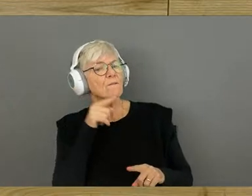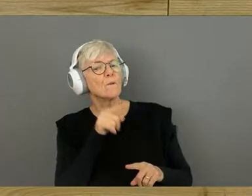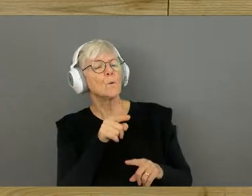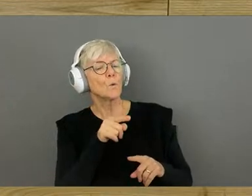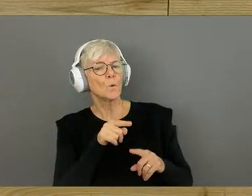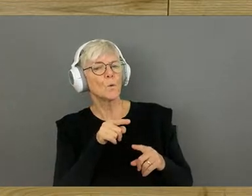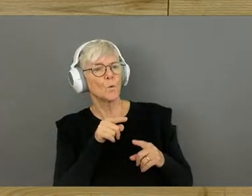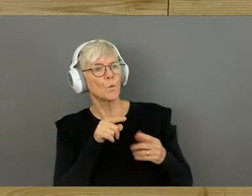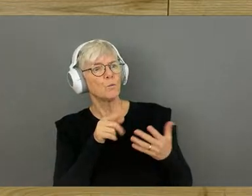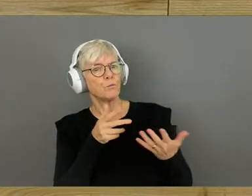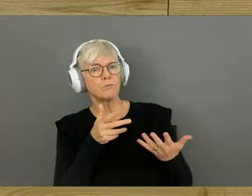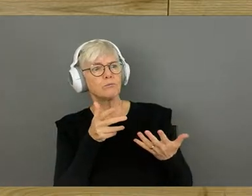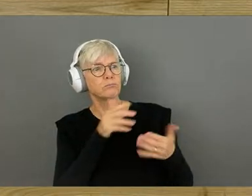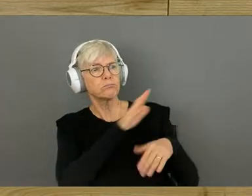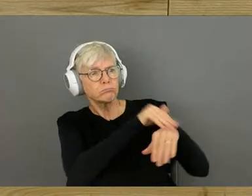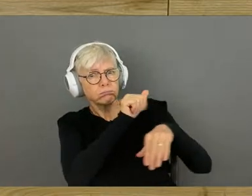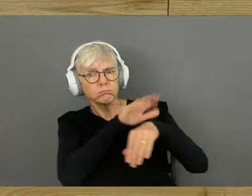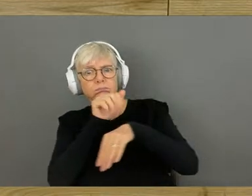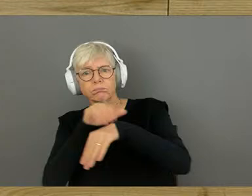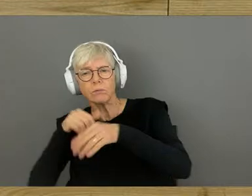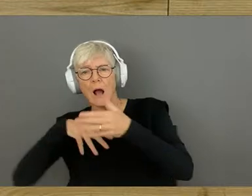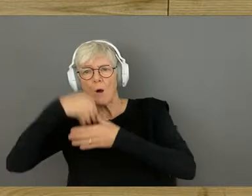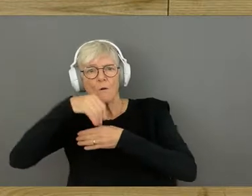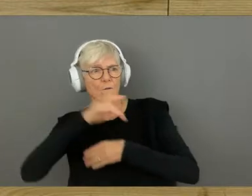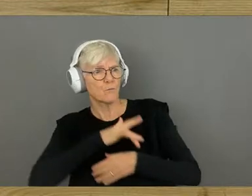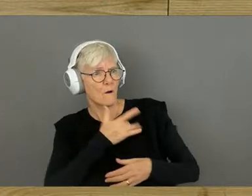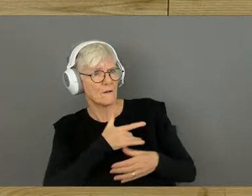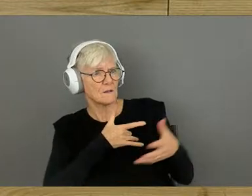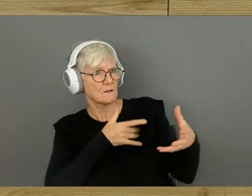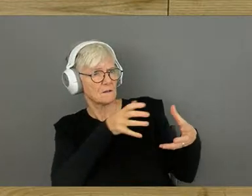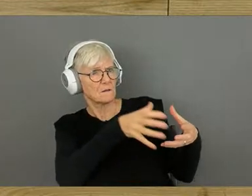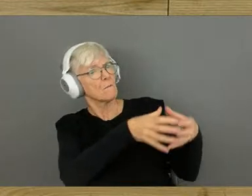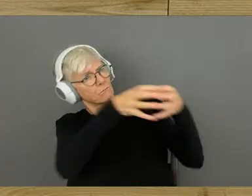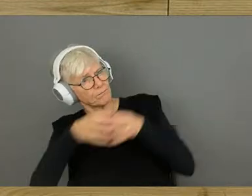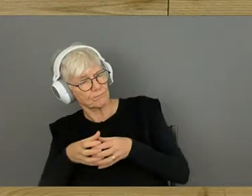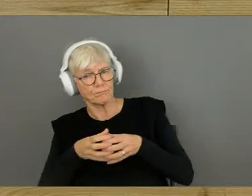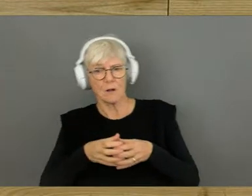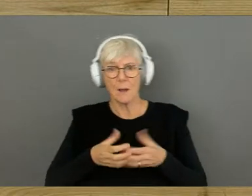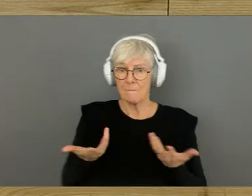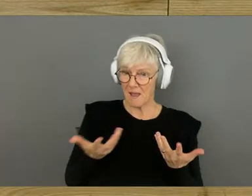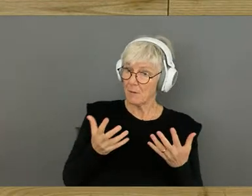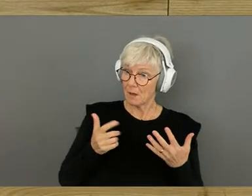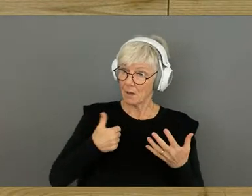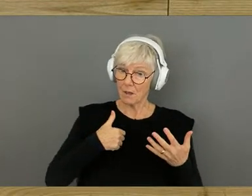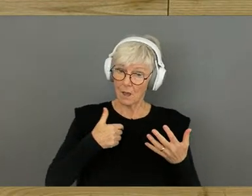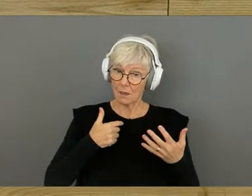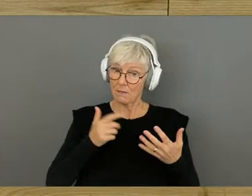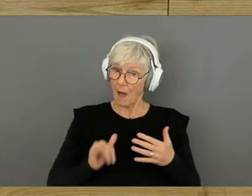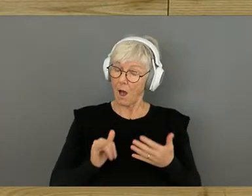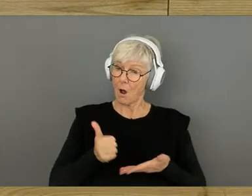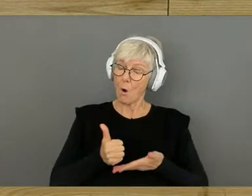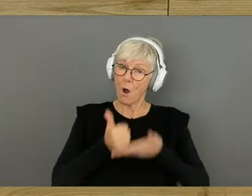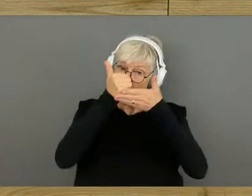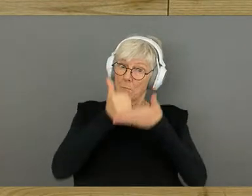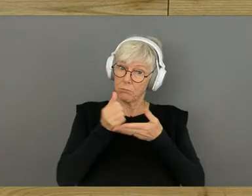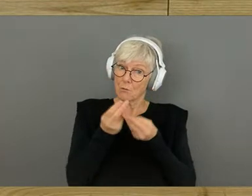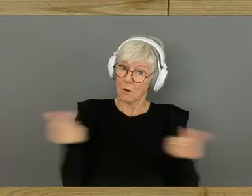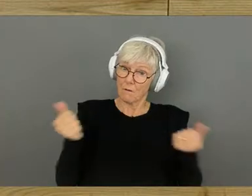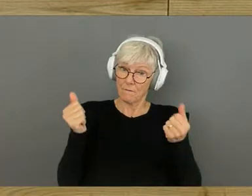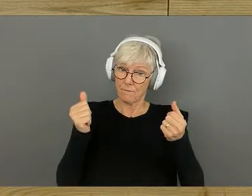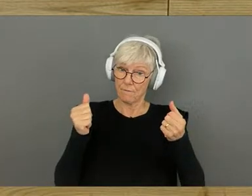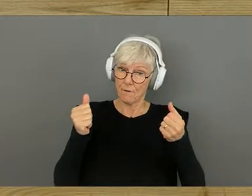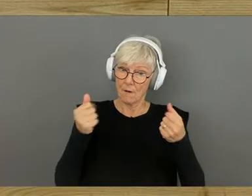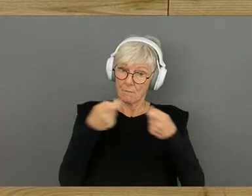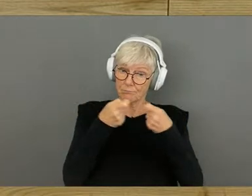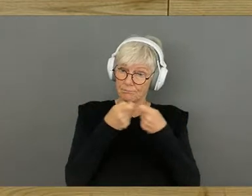province in, would we maybe be looking at more people with power on right now? Should that have happened earlier? No, I don't think it could have happened